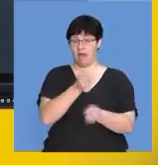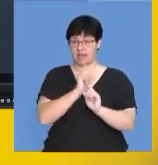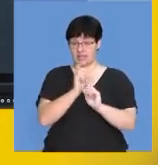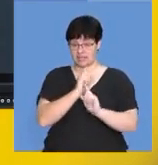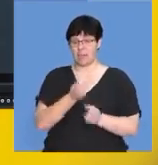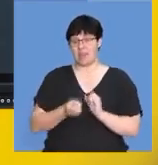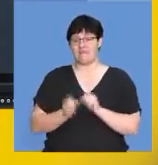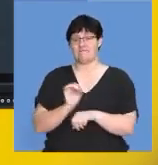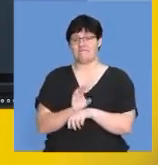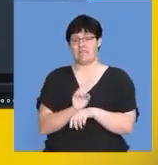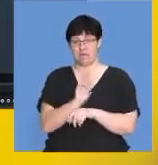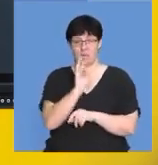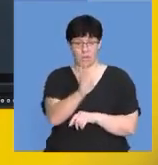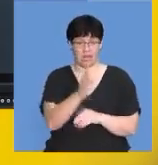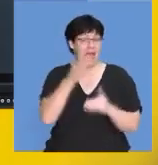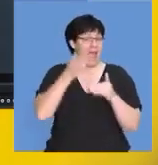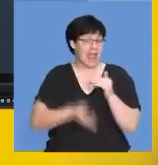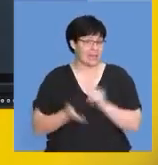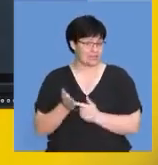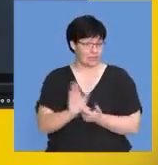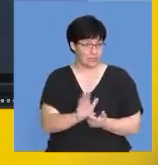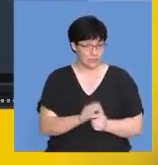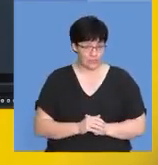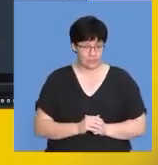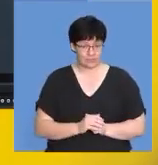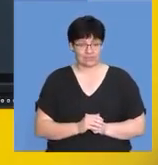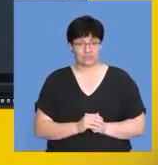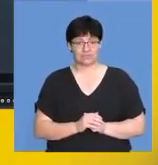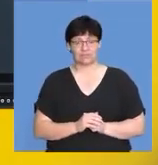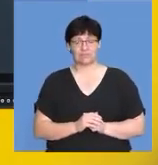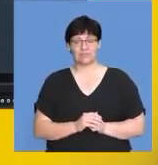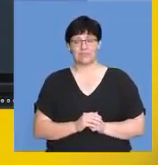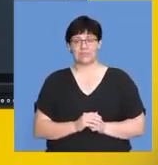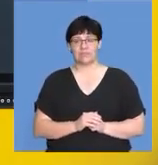give you feedback on that at the end of this session.